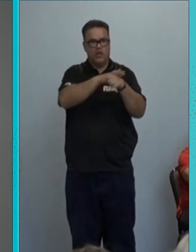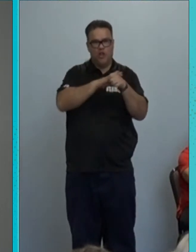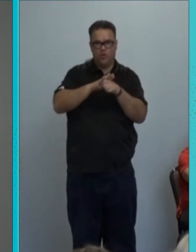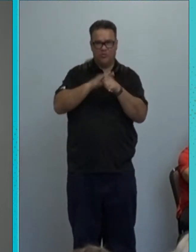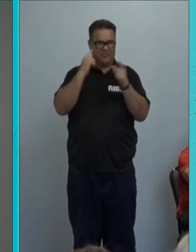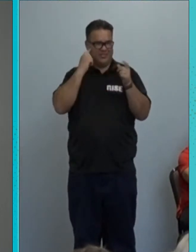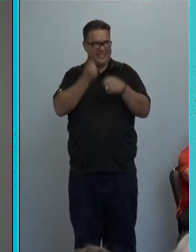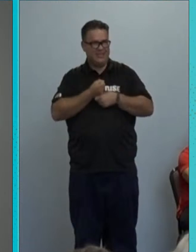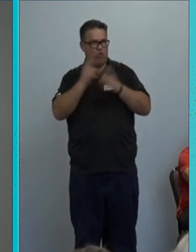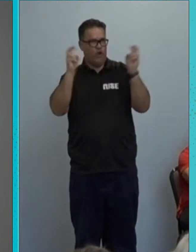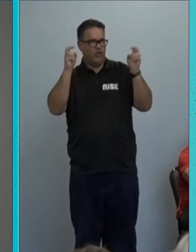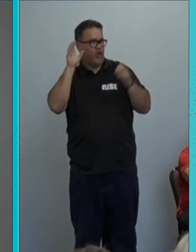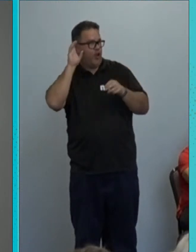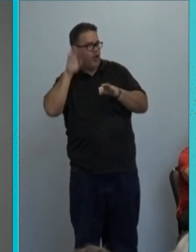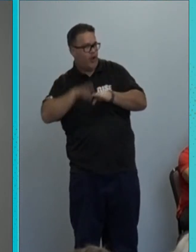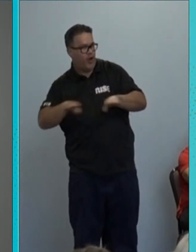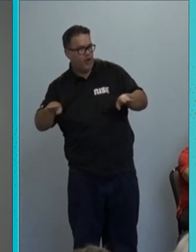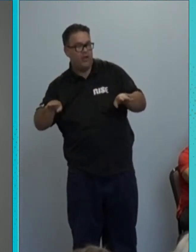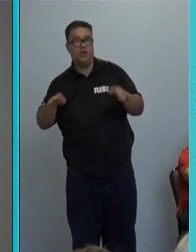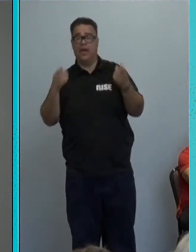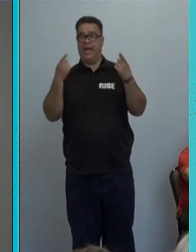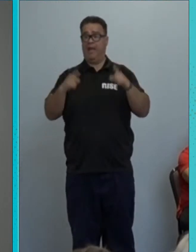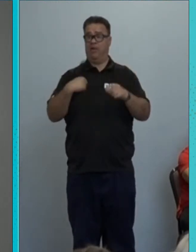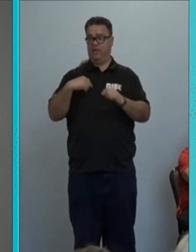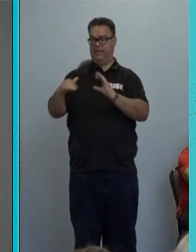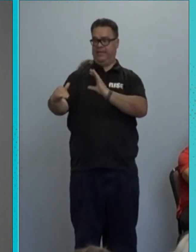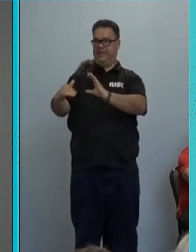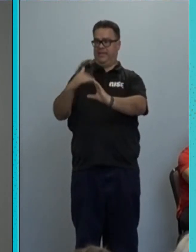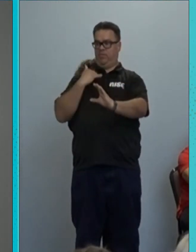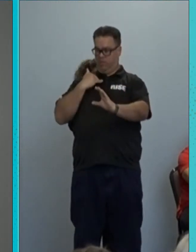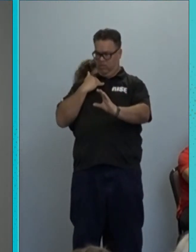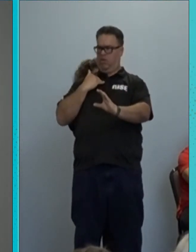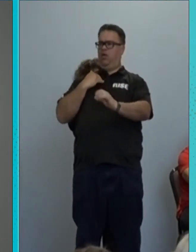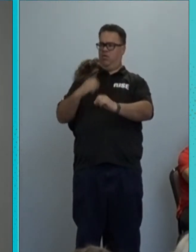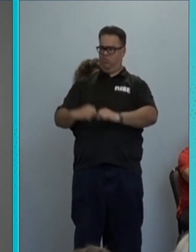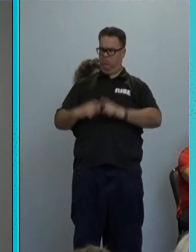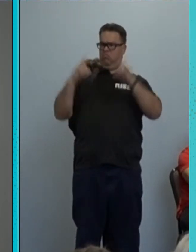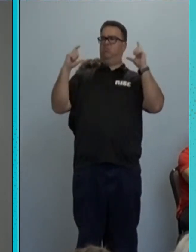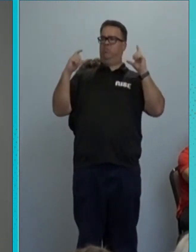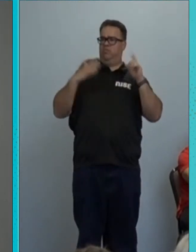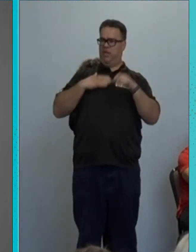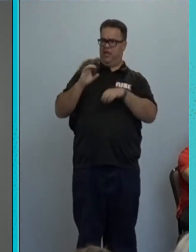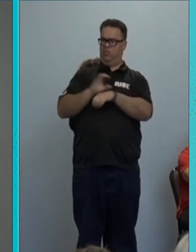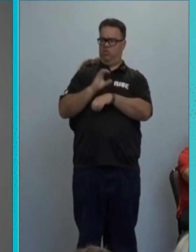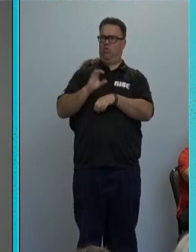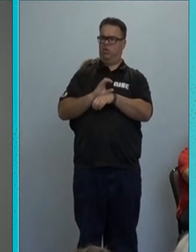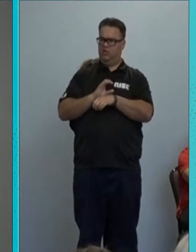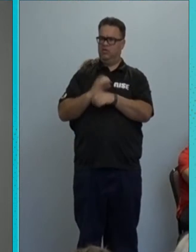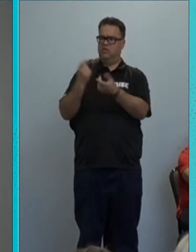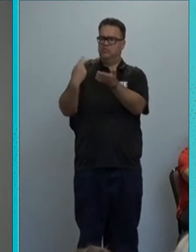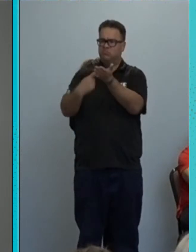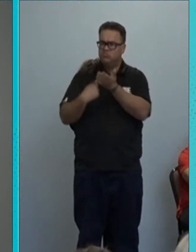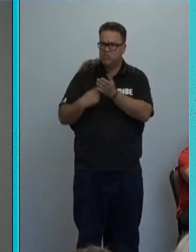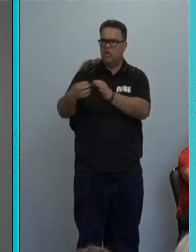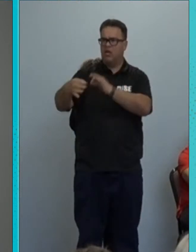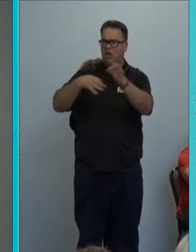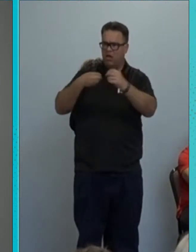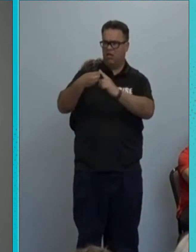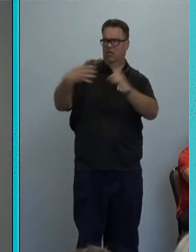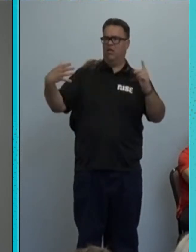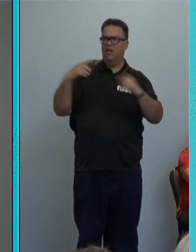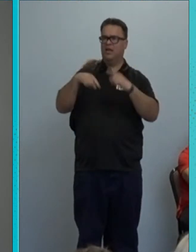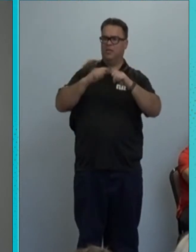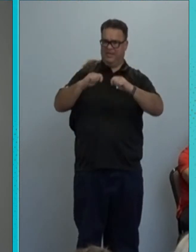expression. And when I received an email talking about